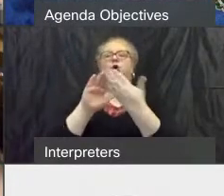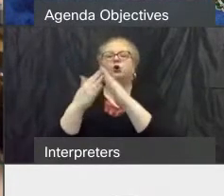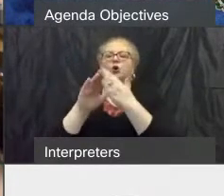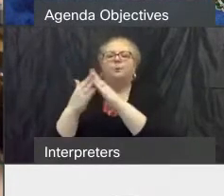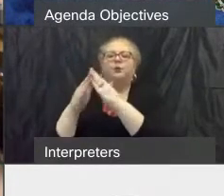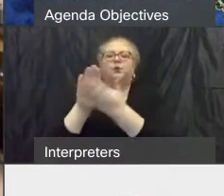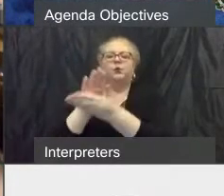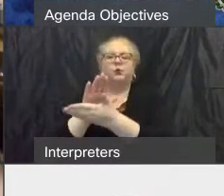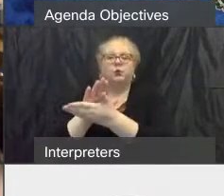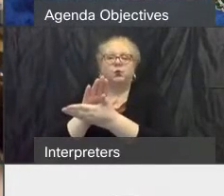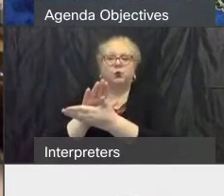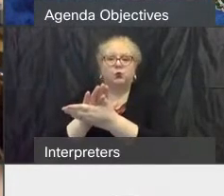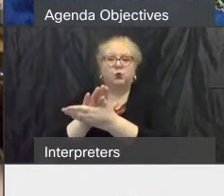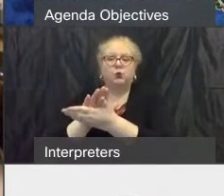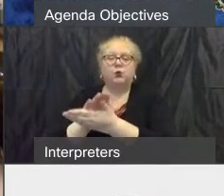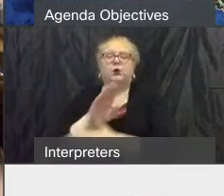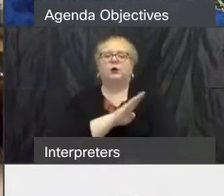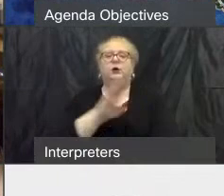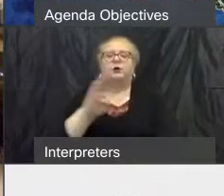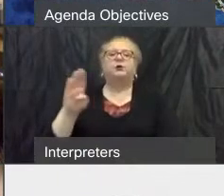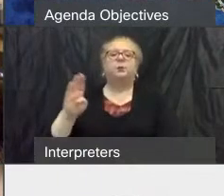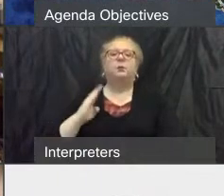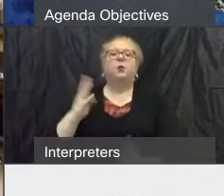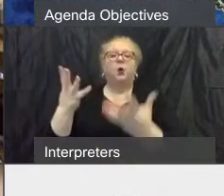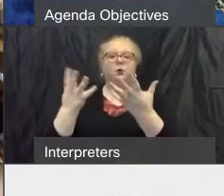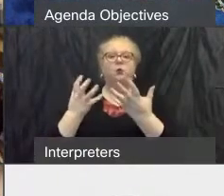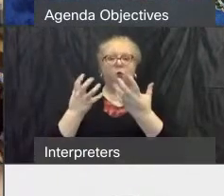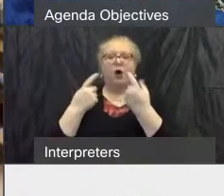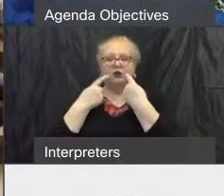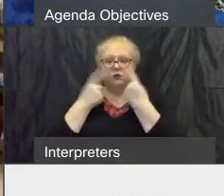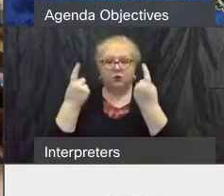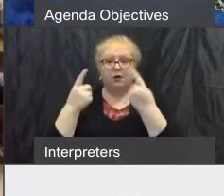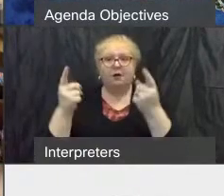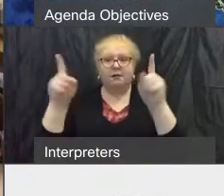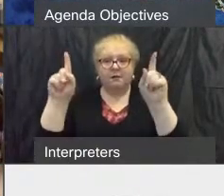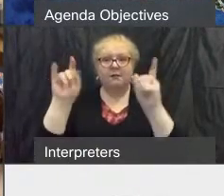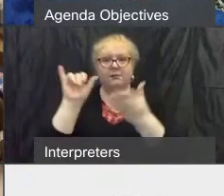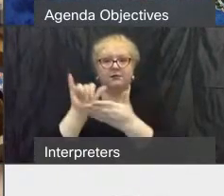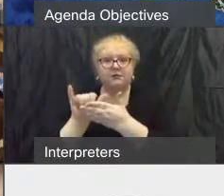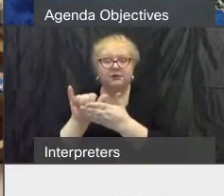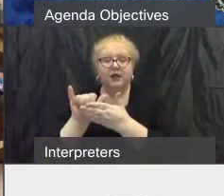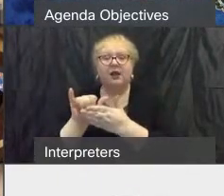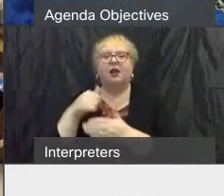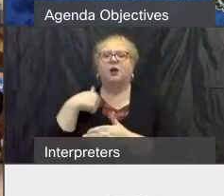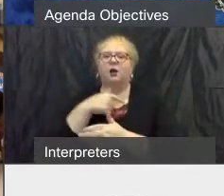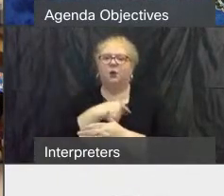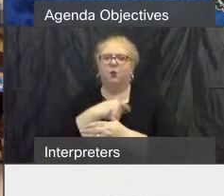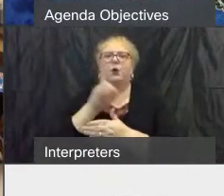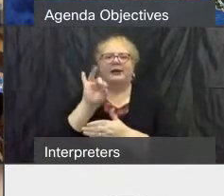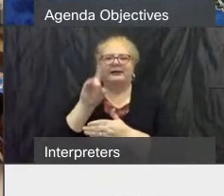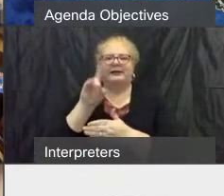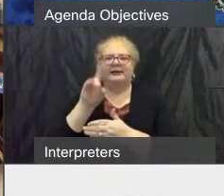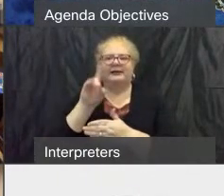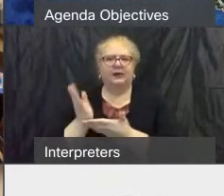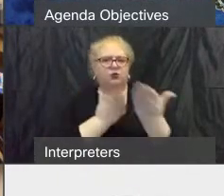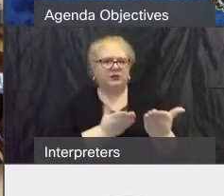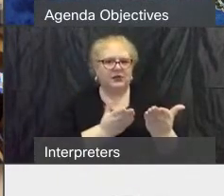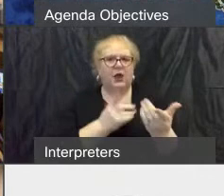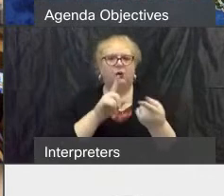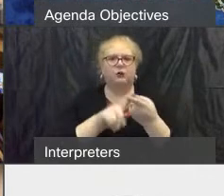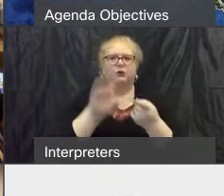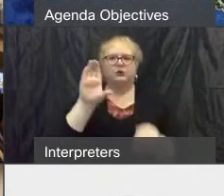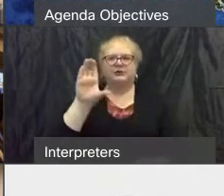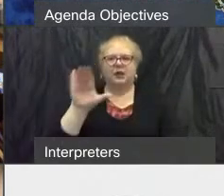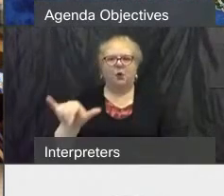The board wanted to get that accomplished, and we presented that to the CYF commission. So I